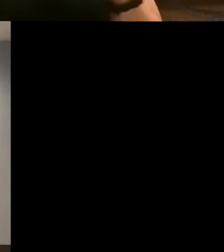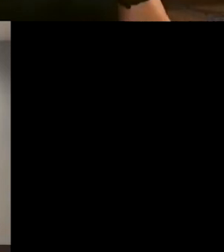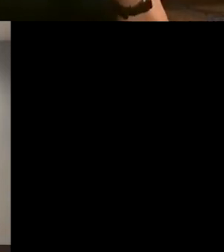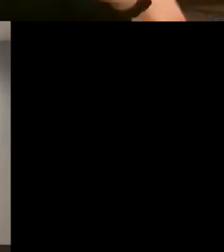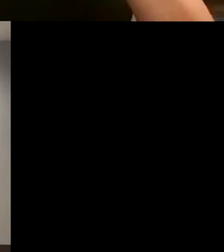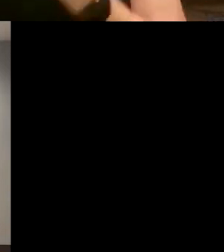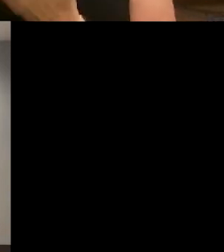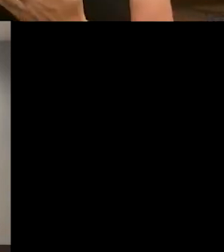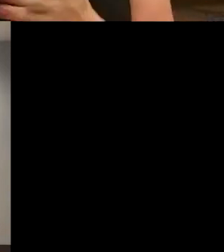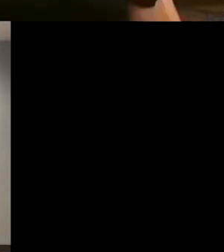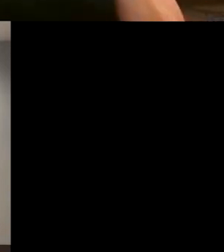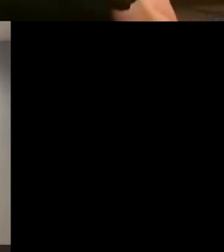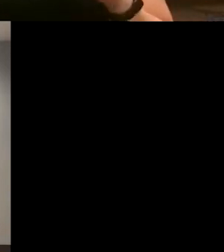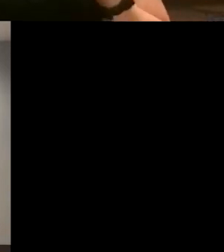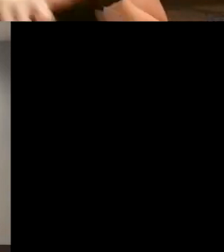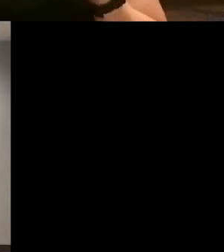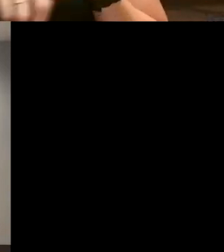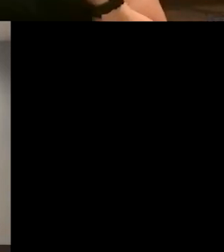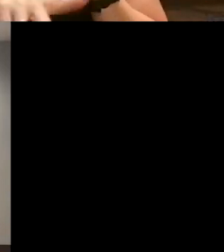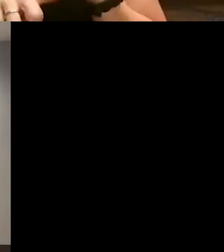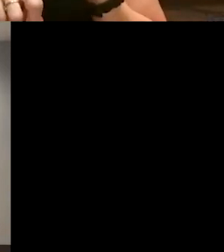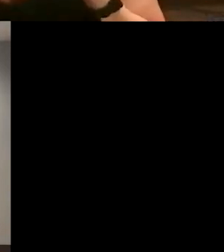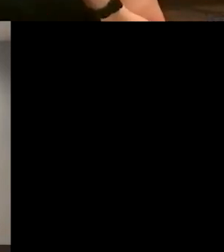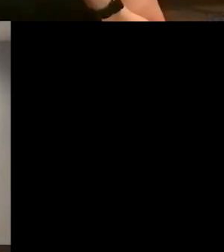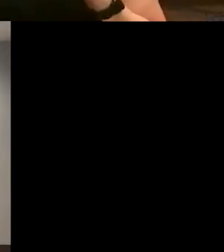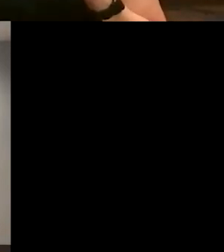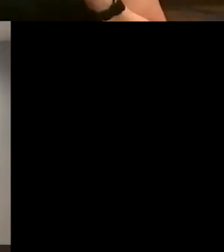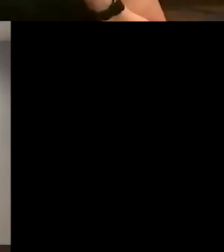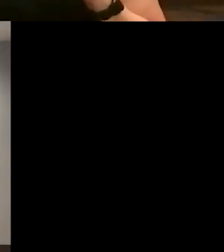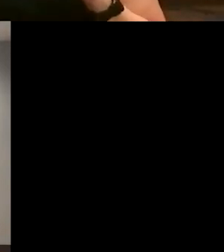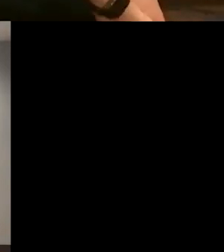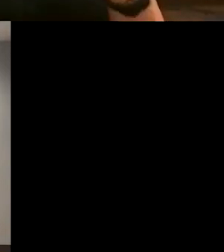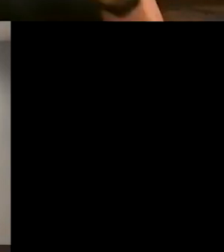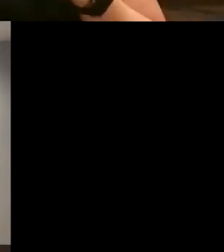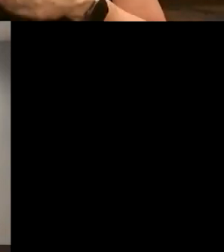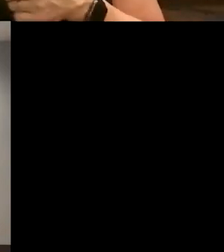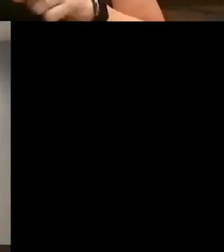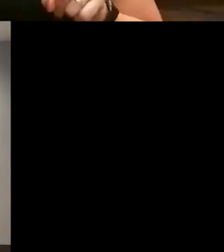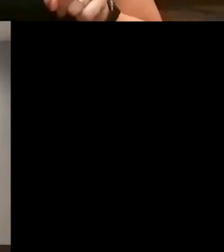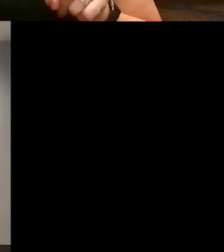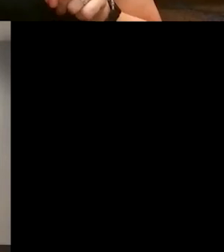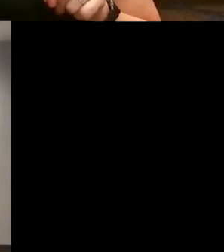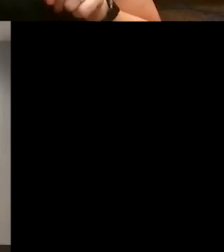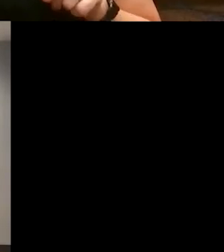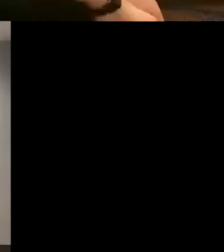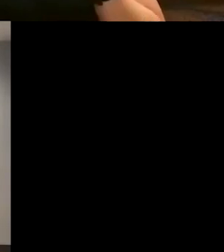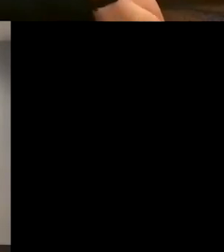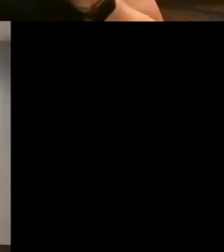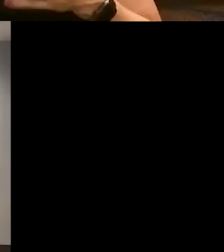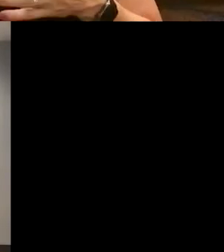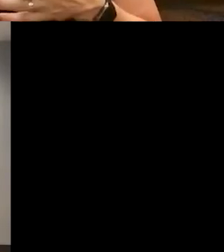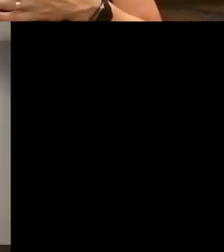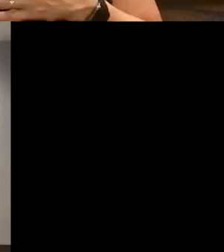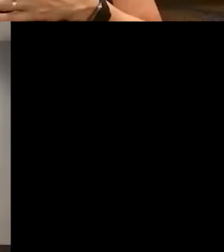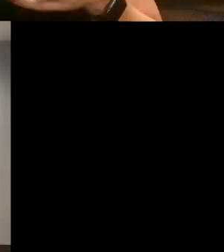to look at the violence, no matter where it comes from, when it is promoting social